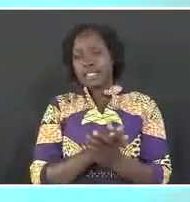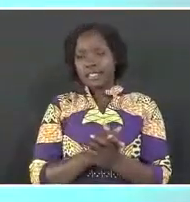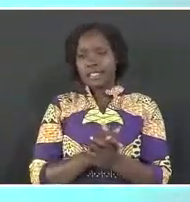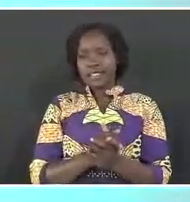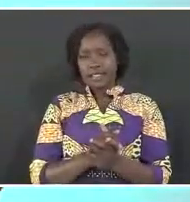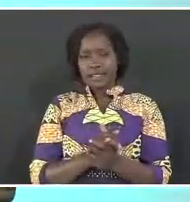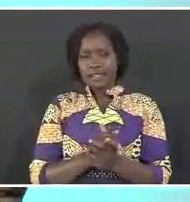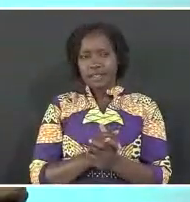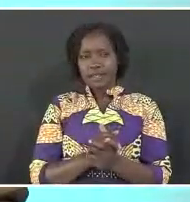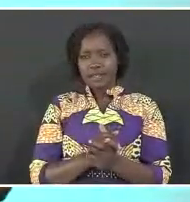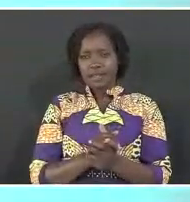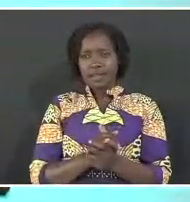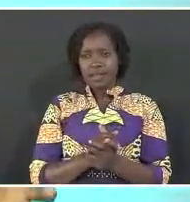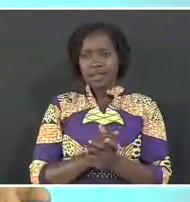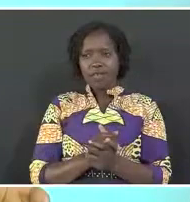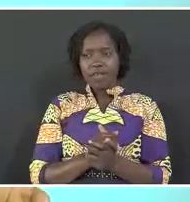that